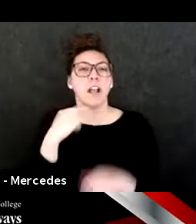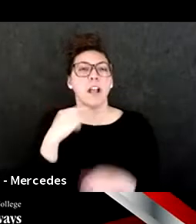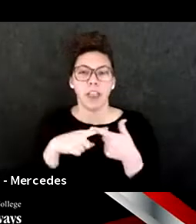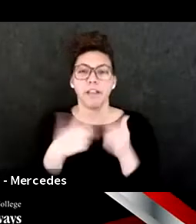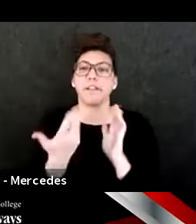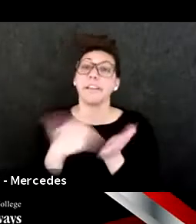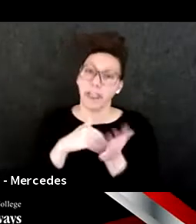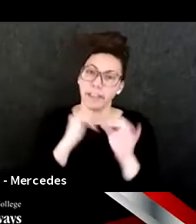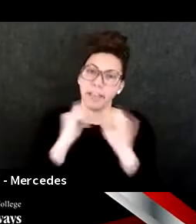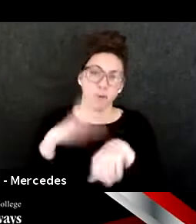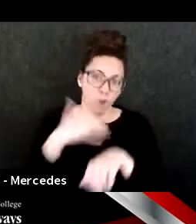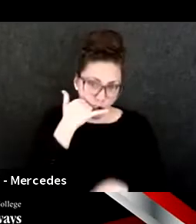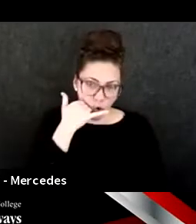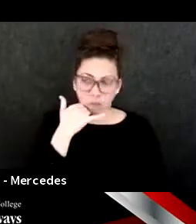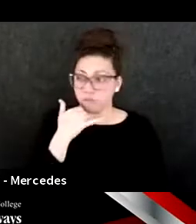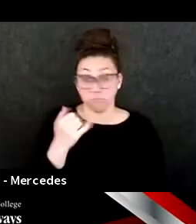met me.